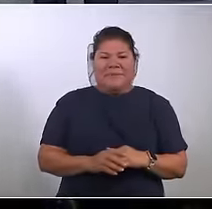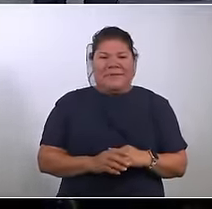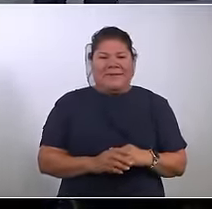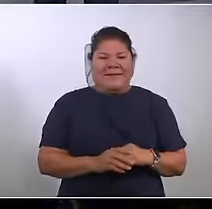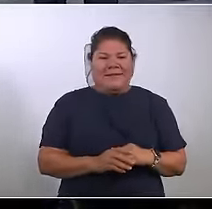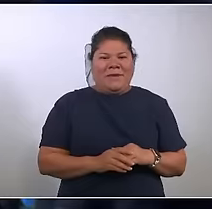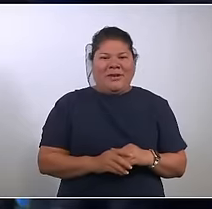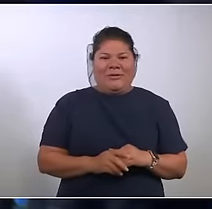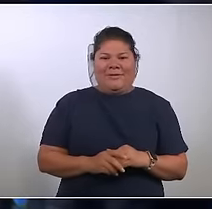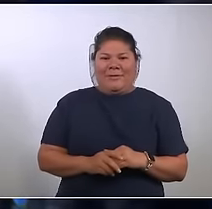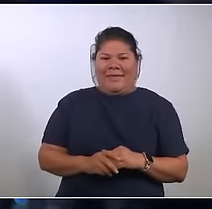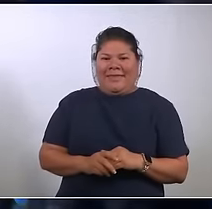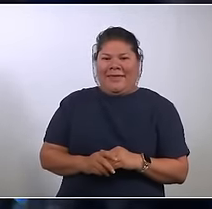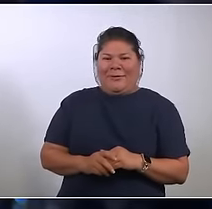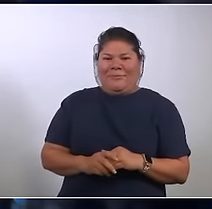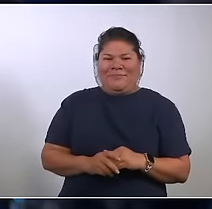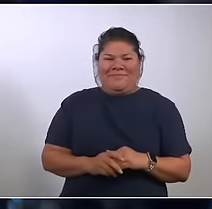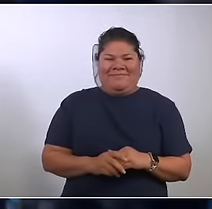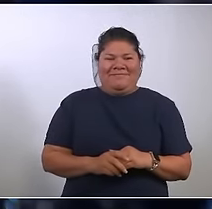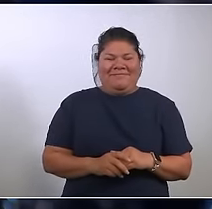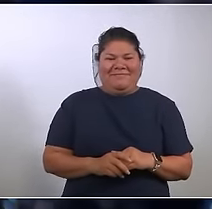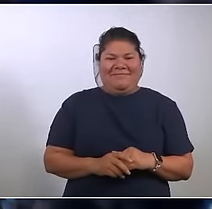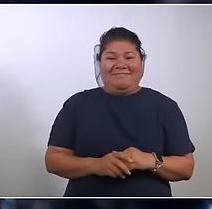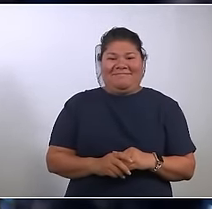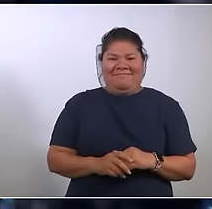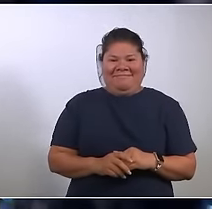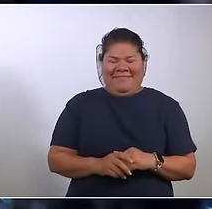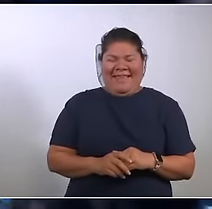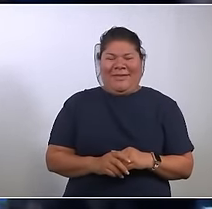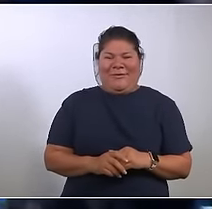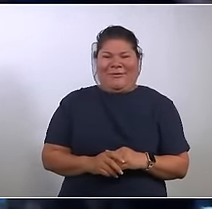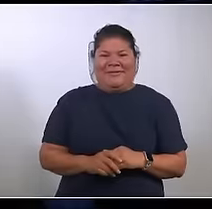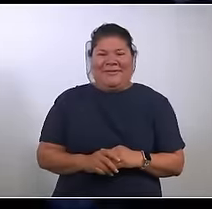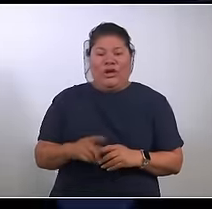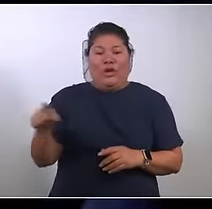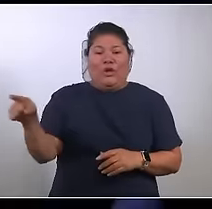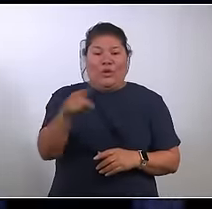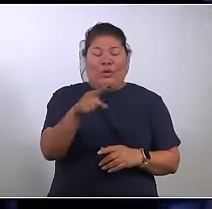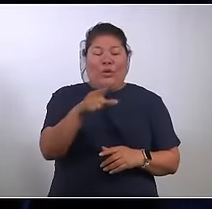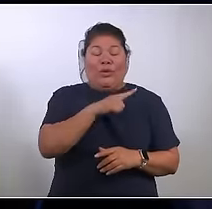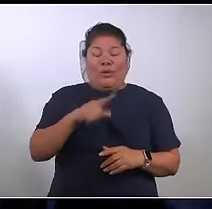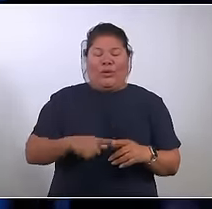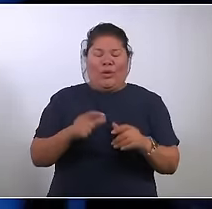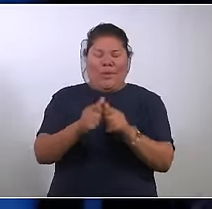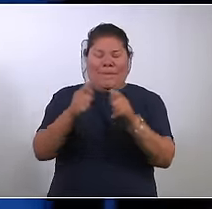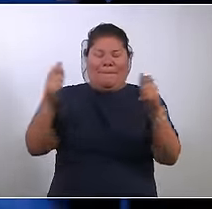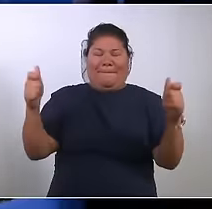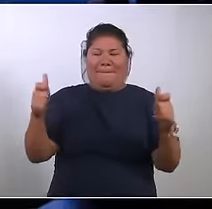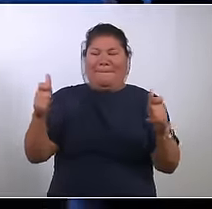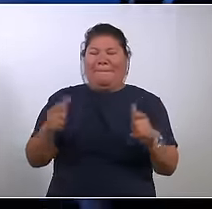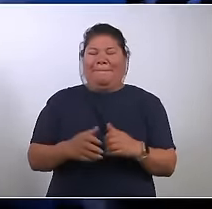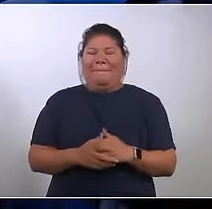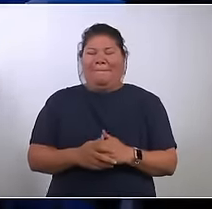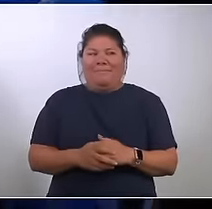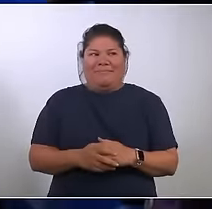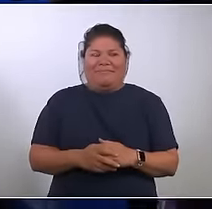I got this word for you, Bishop. Tengo esa palabra para usted, obispo. You and the Lord are the majority. Usted y el Señor son la